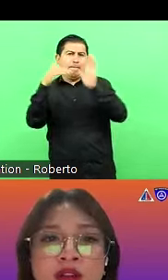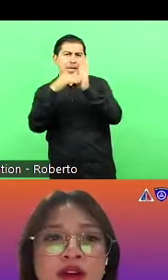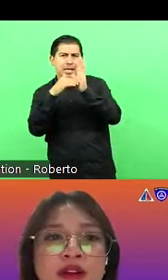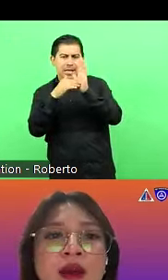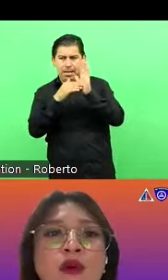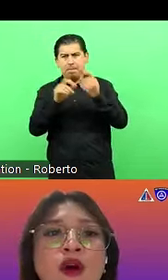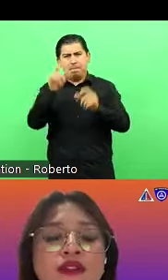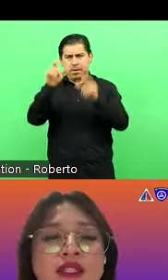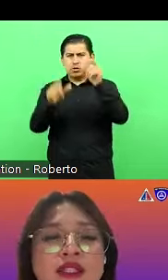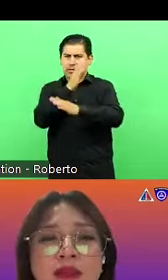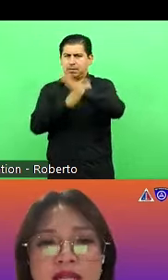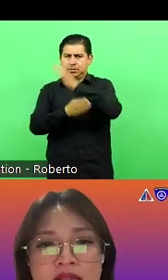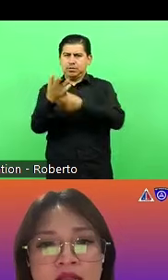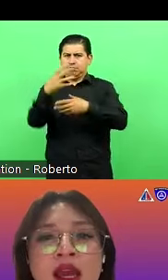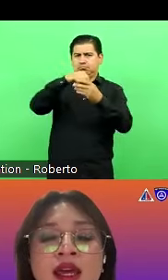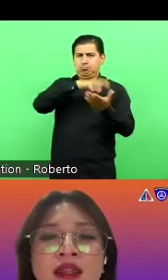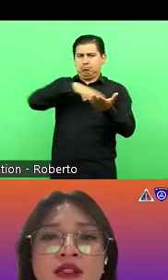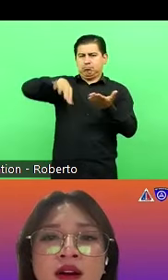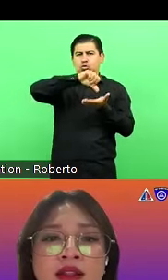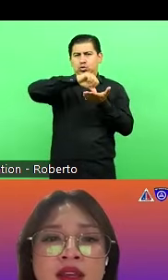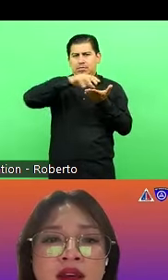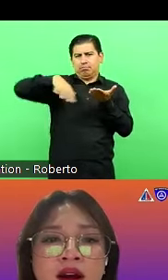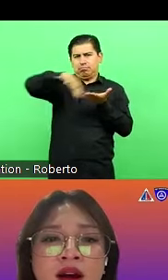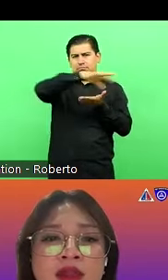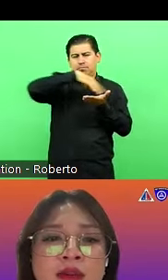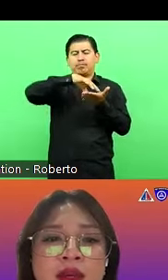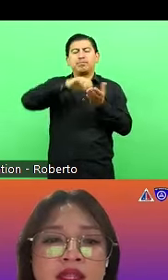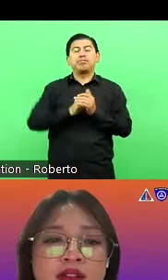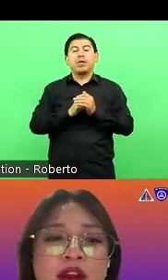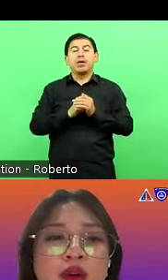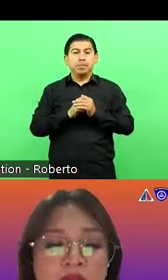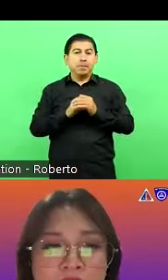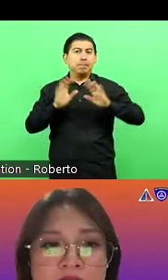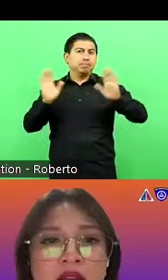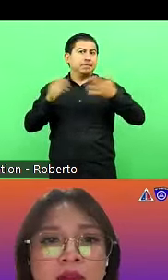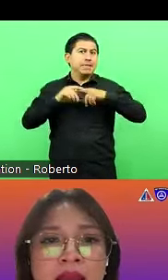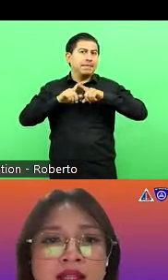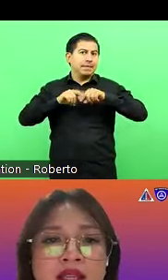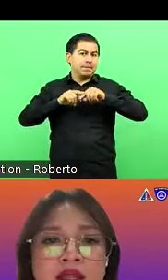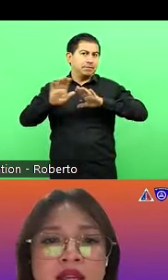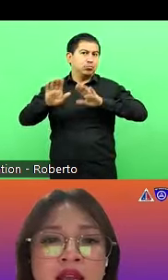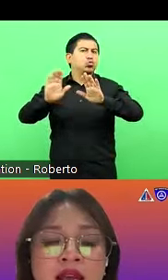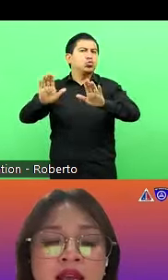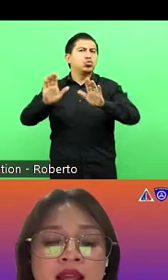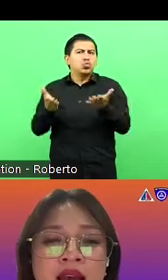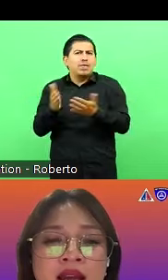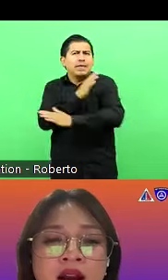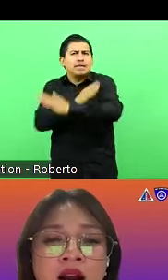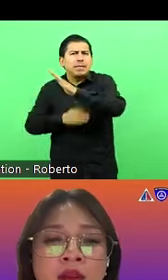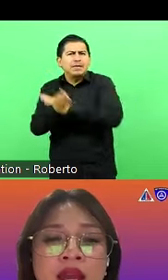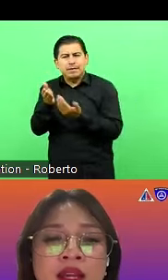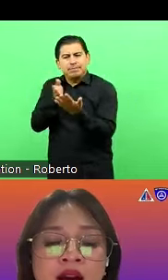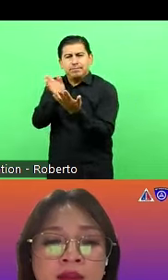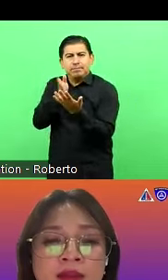according to their type of disability. And these are the disabilities recognized by the city that